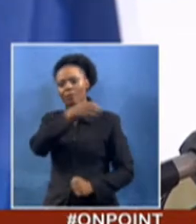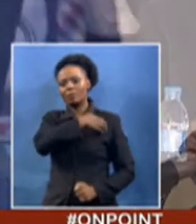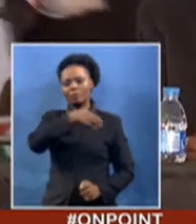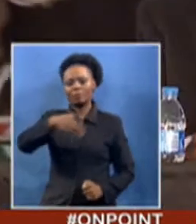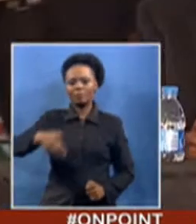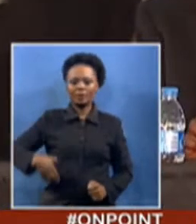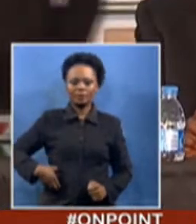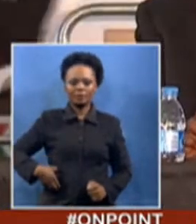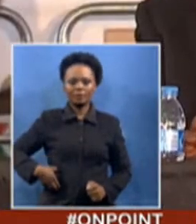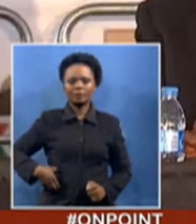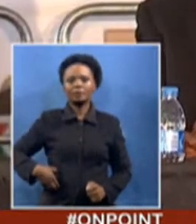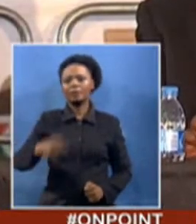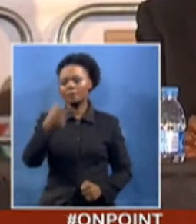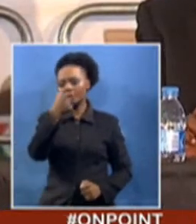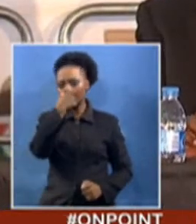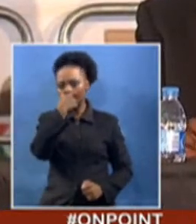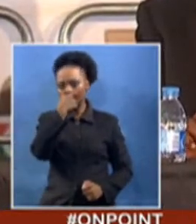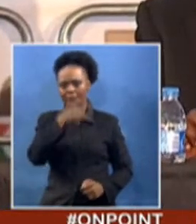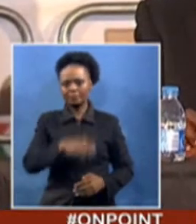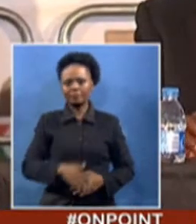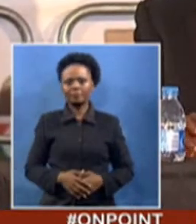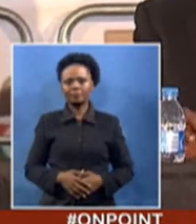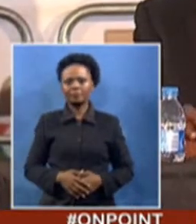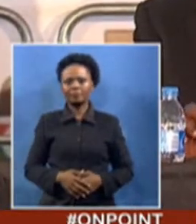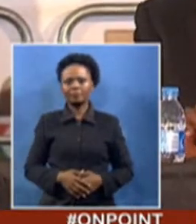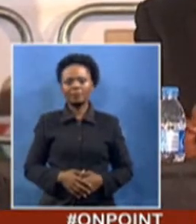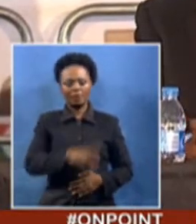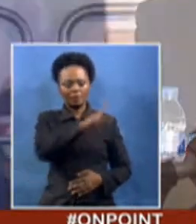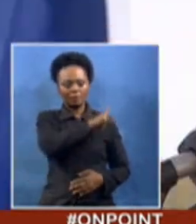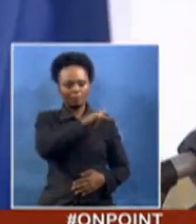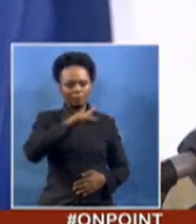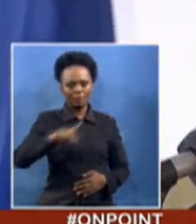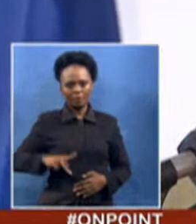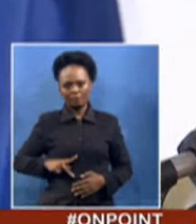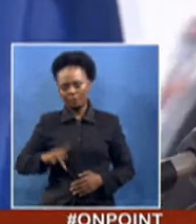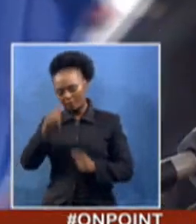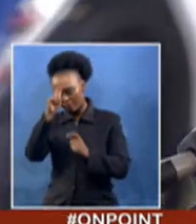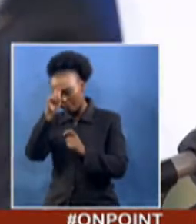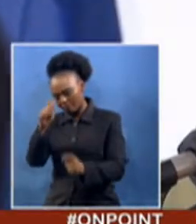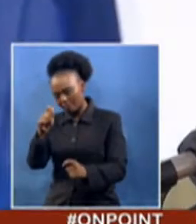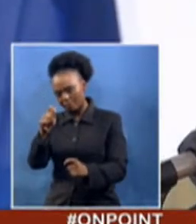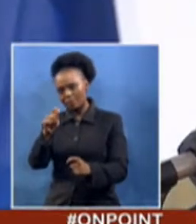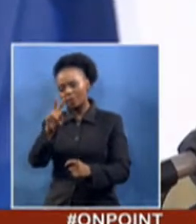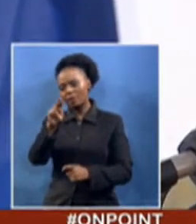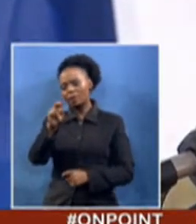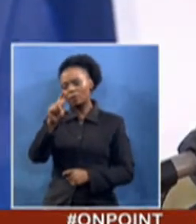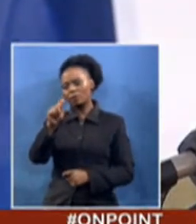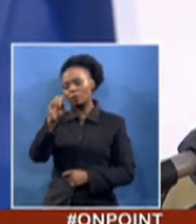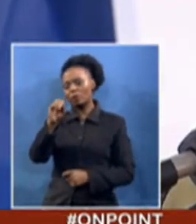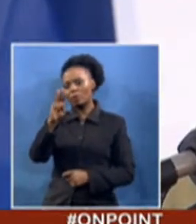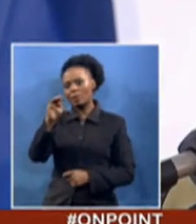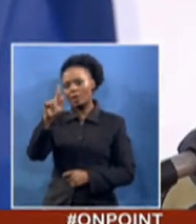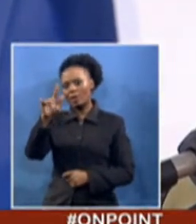Ramaphosa, Honorable Premier Madam Sisi Ntombela, ministers gathered here,